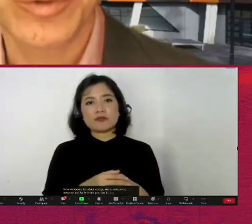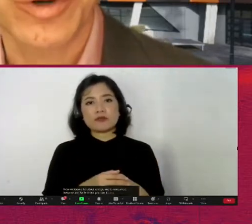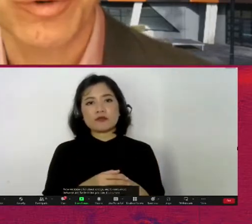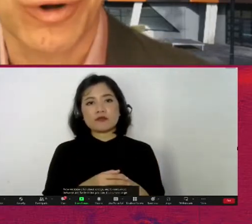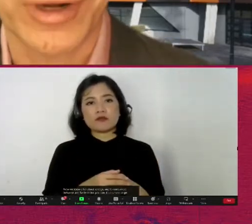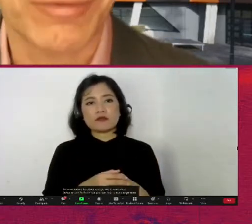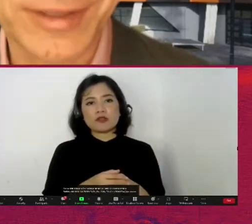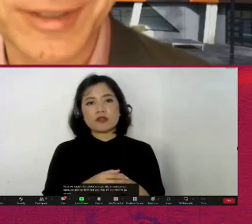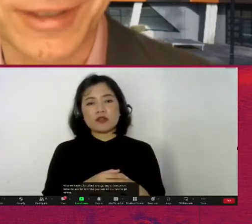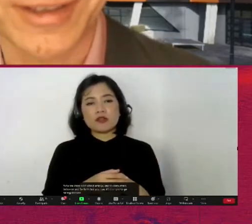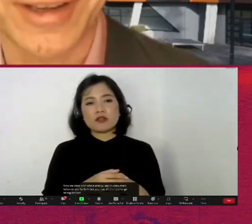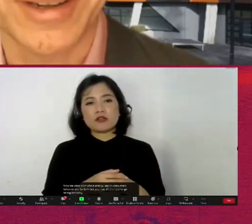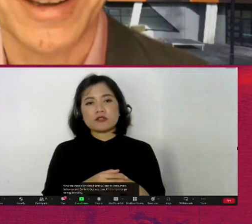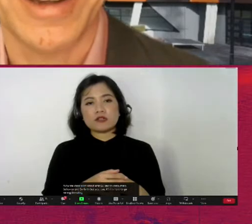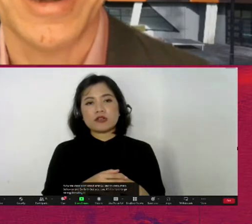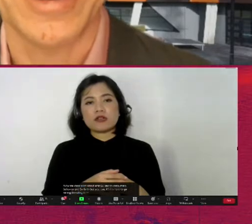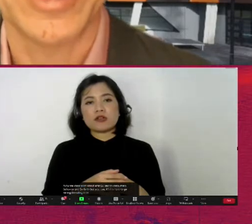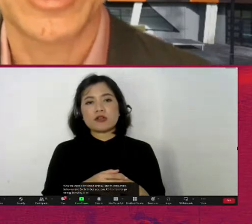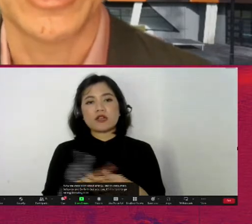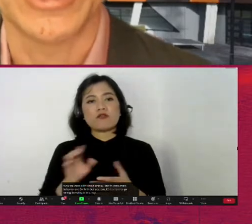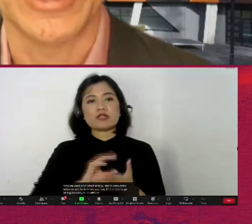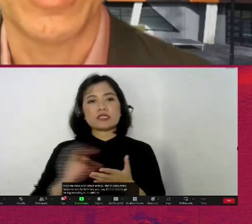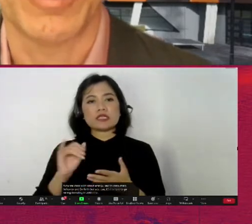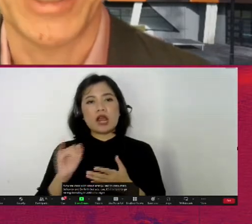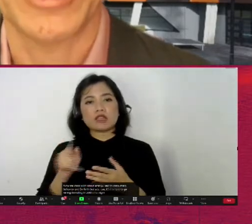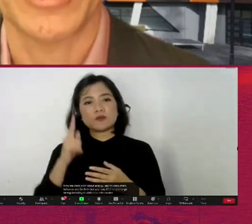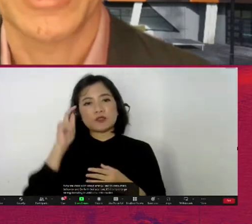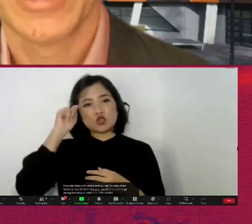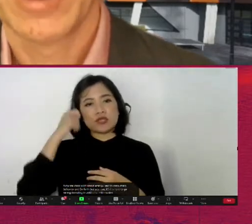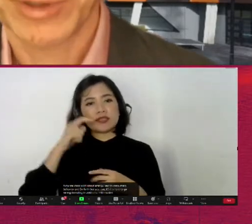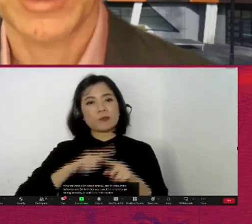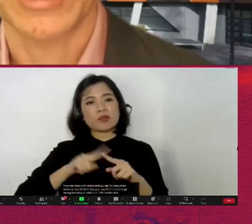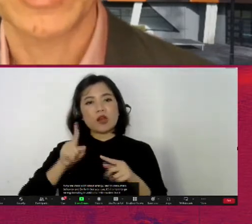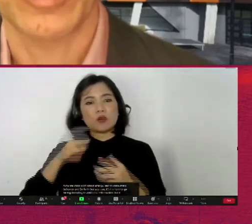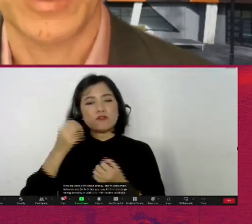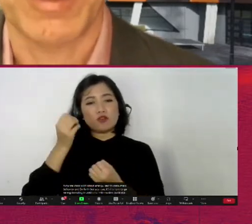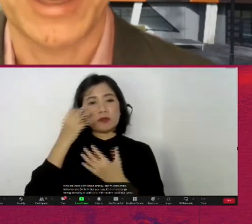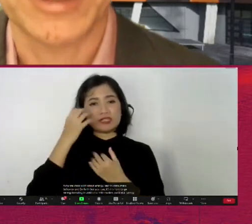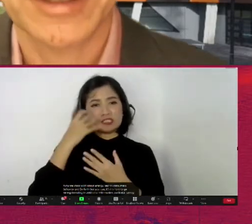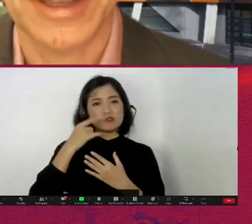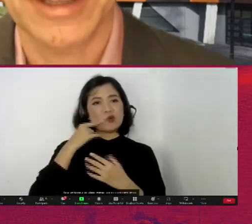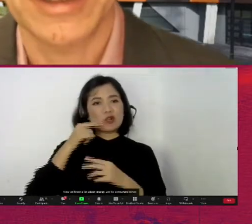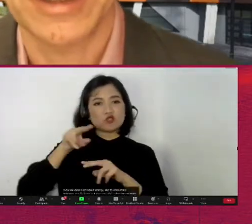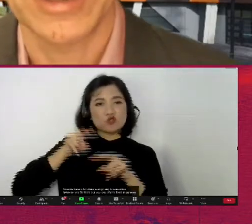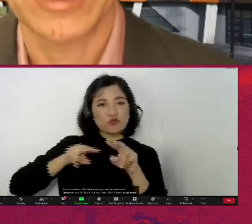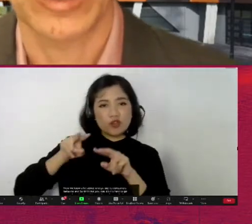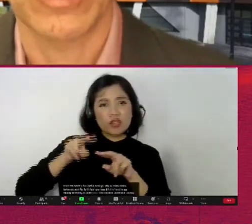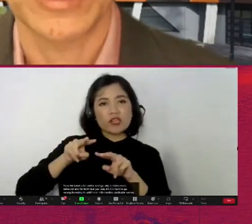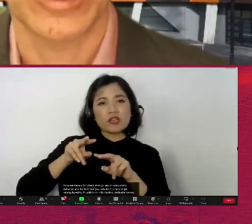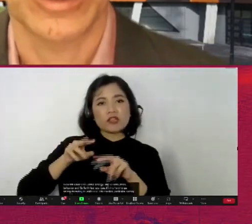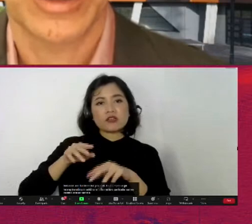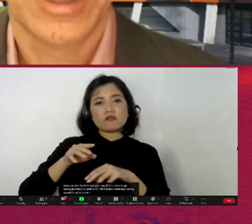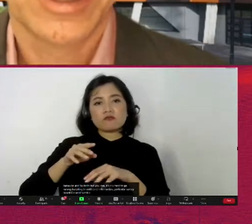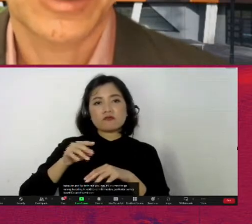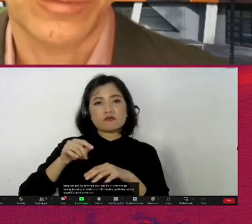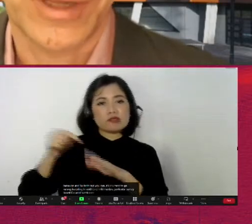it's hard to go wrong investing in additional information, particular survey-based, detailed